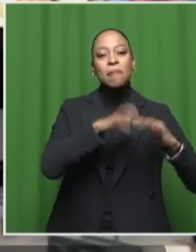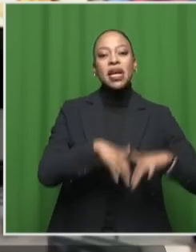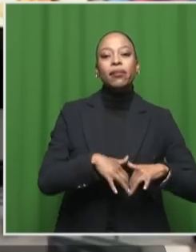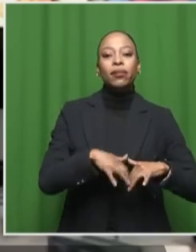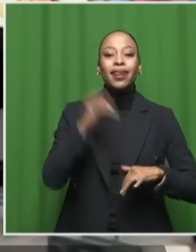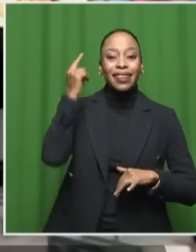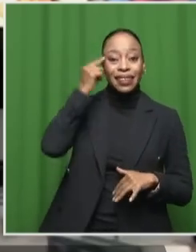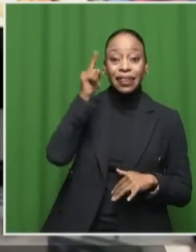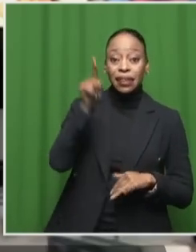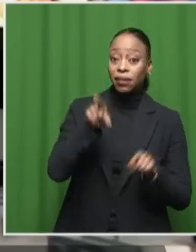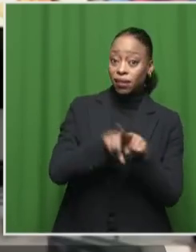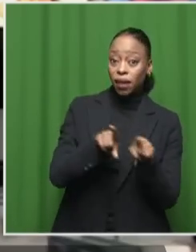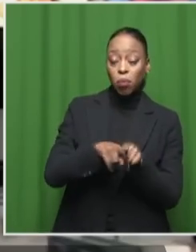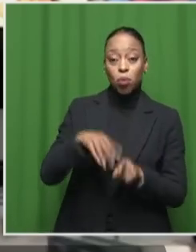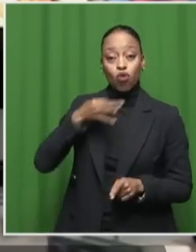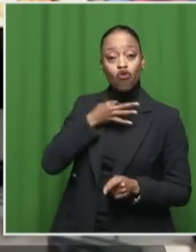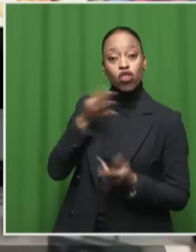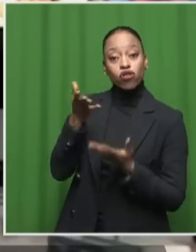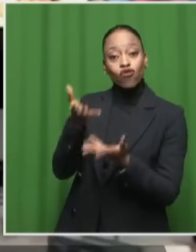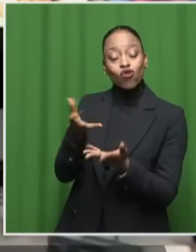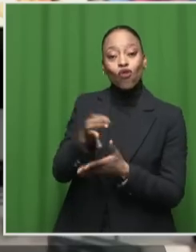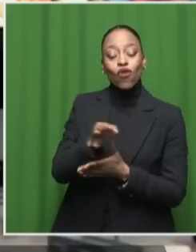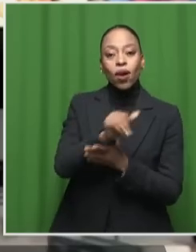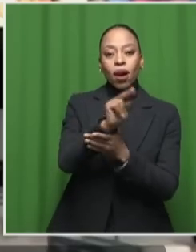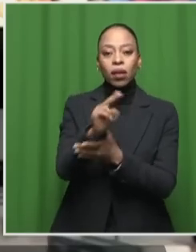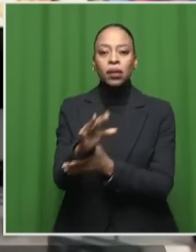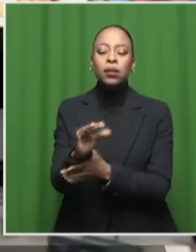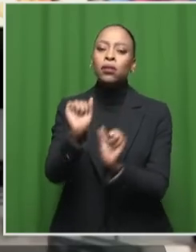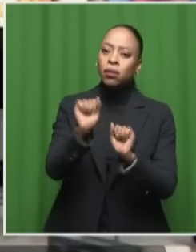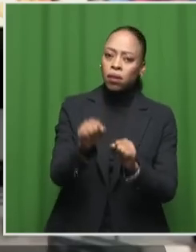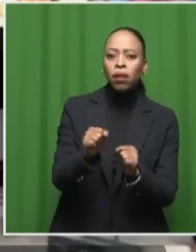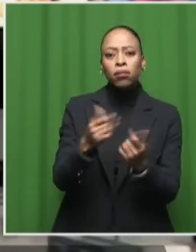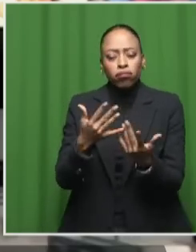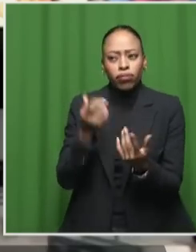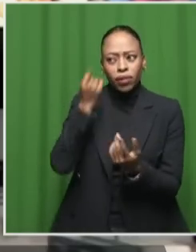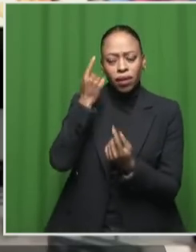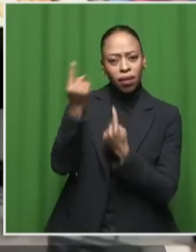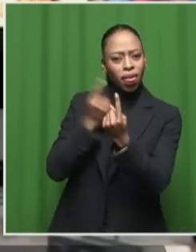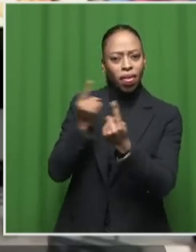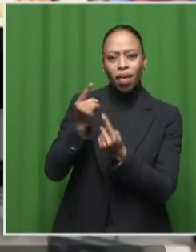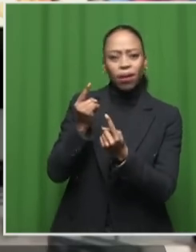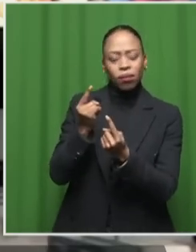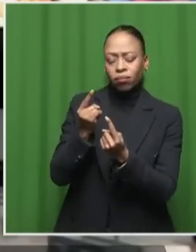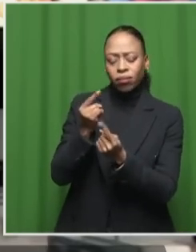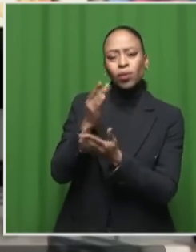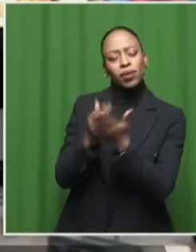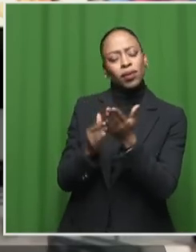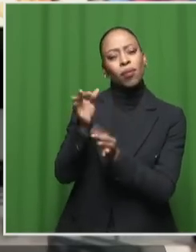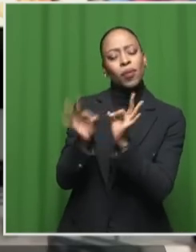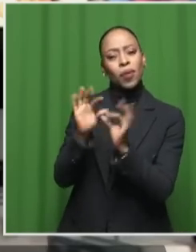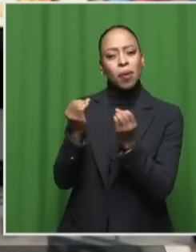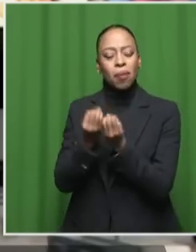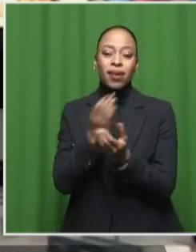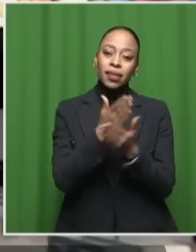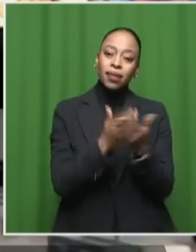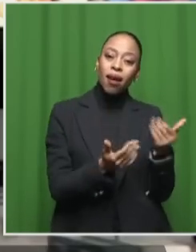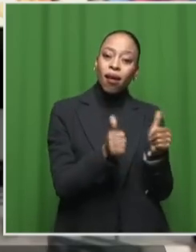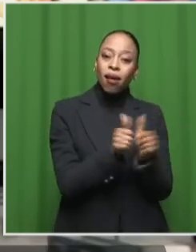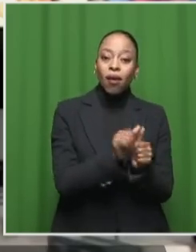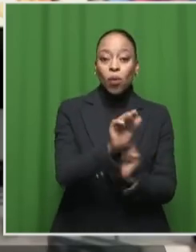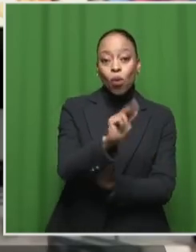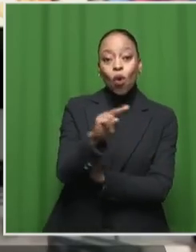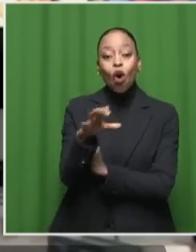major risks for the ANC. Of course, there will be disagreements with some parties, some allies of the ANC who kind of